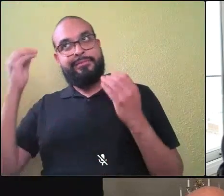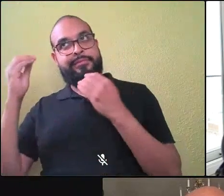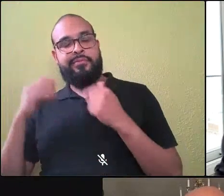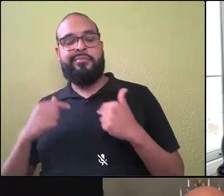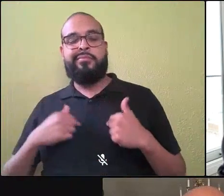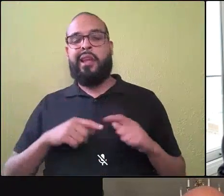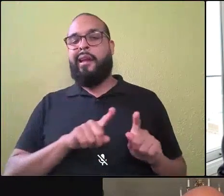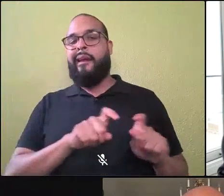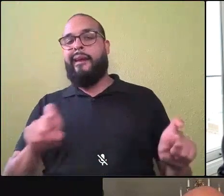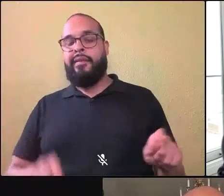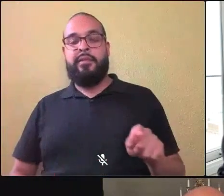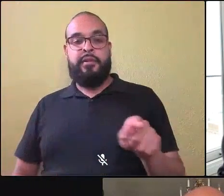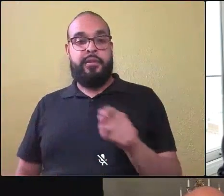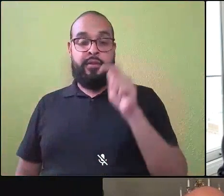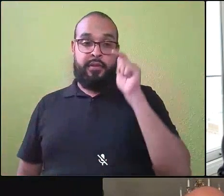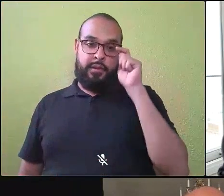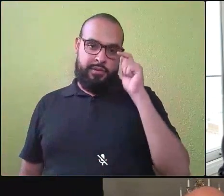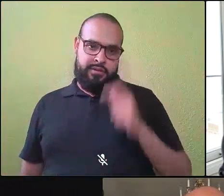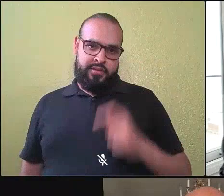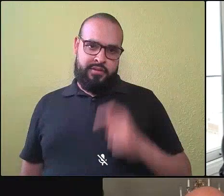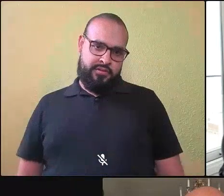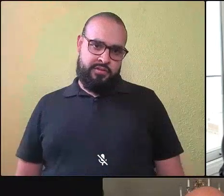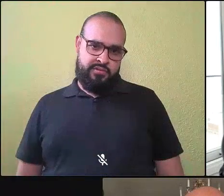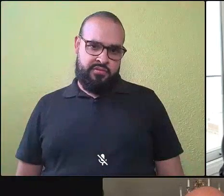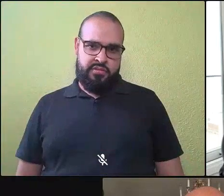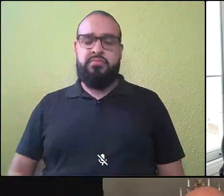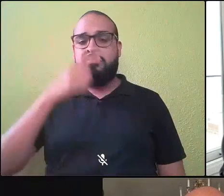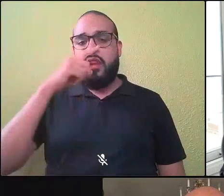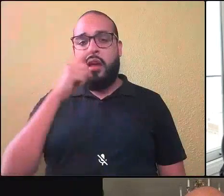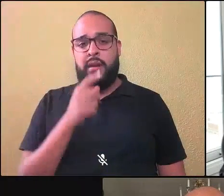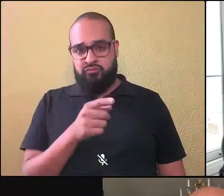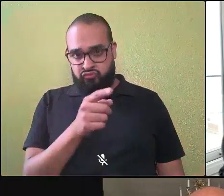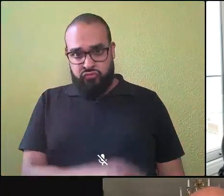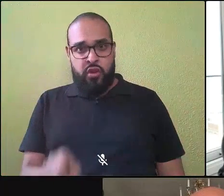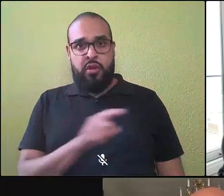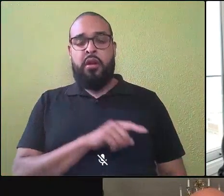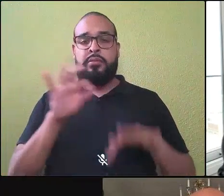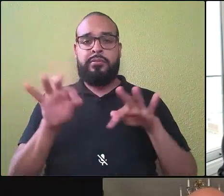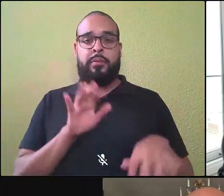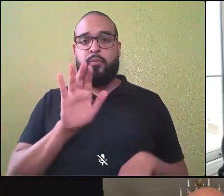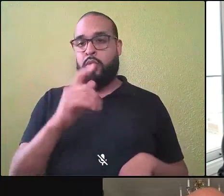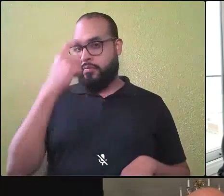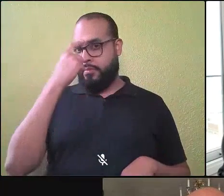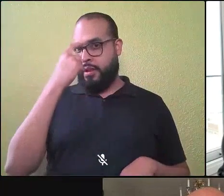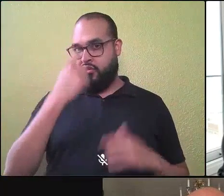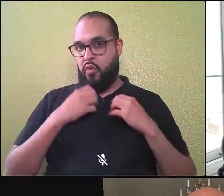If y'all don't mind, do you mind sharing about your own wellness practice or mental health practice and